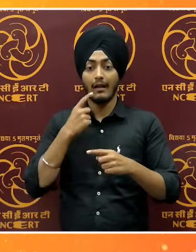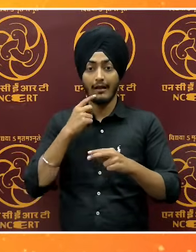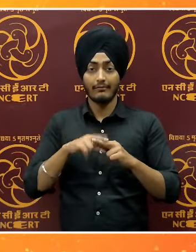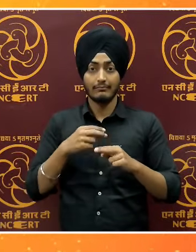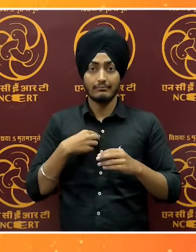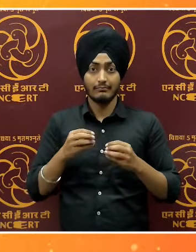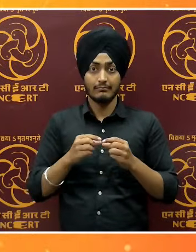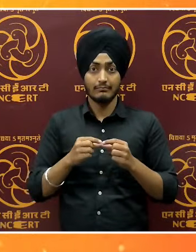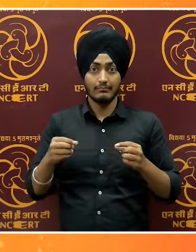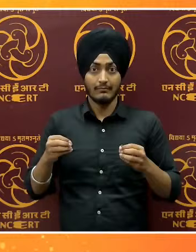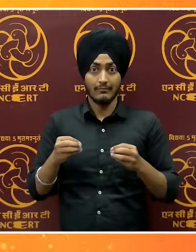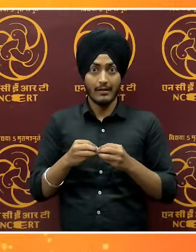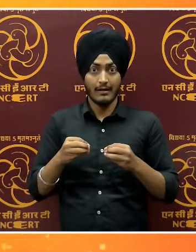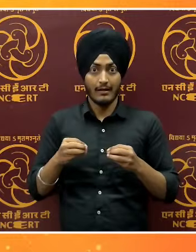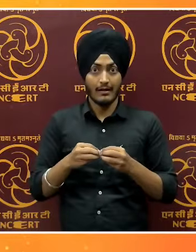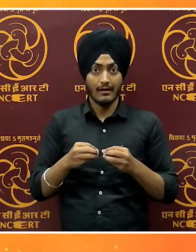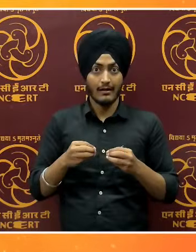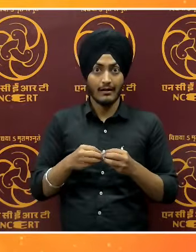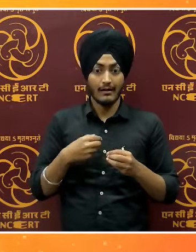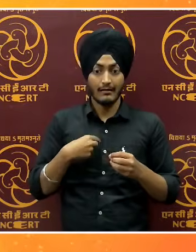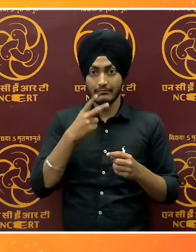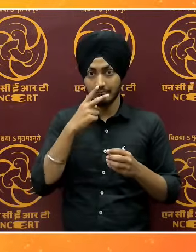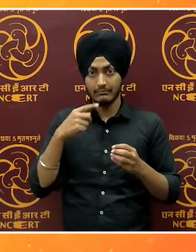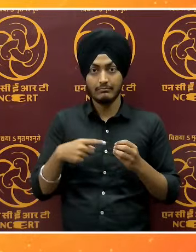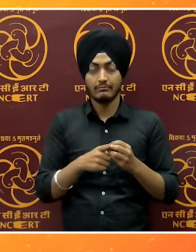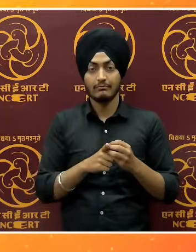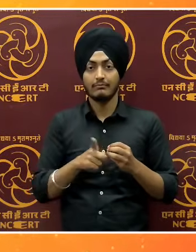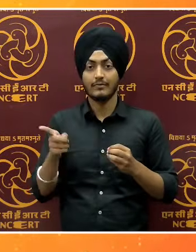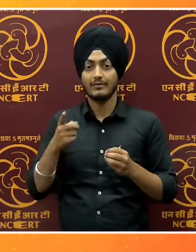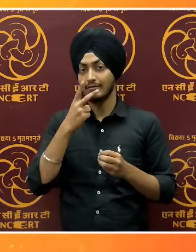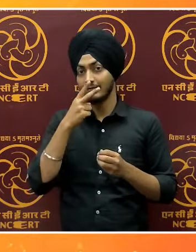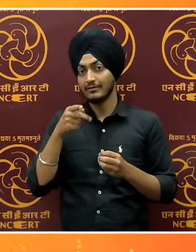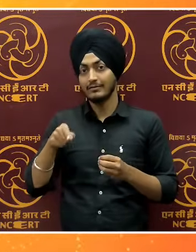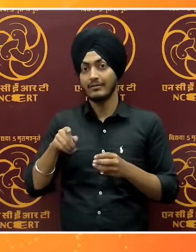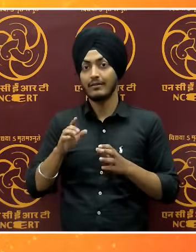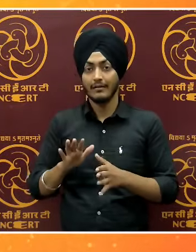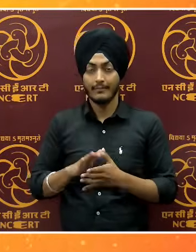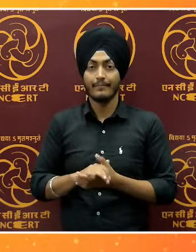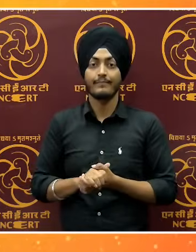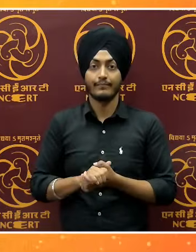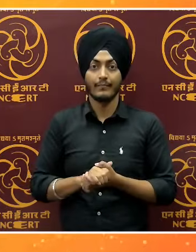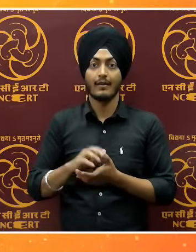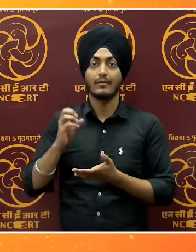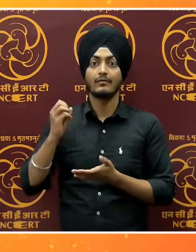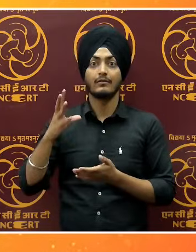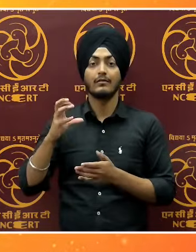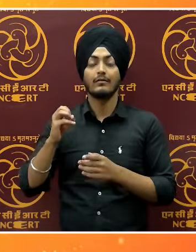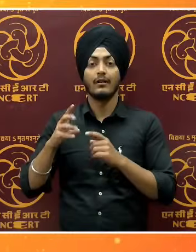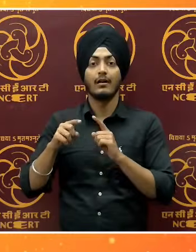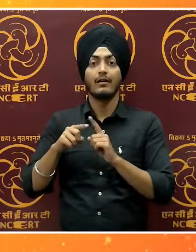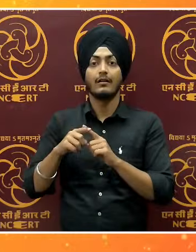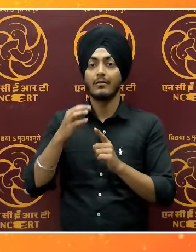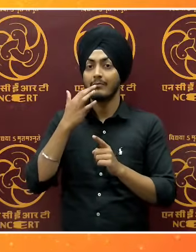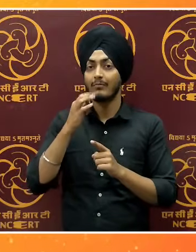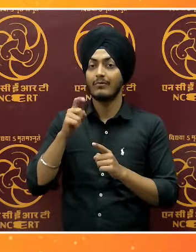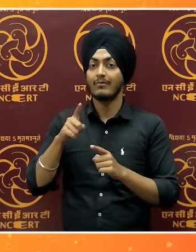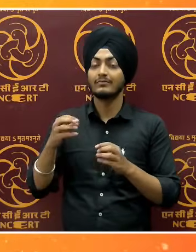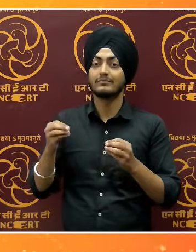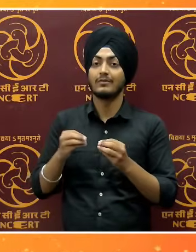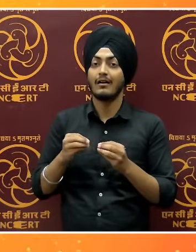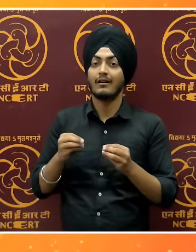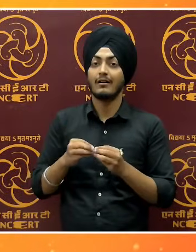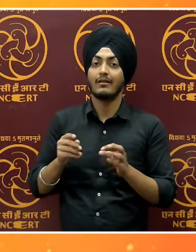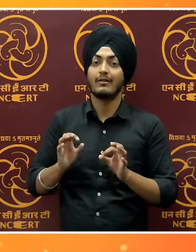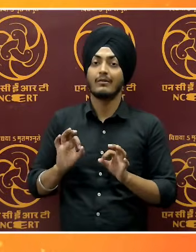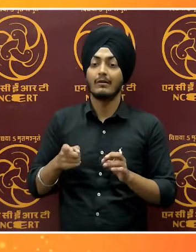this electron beam, it is deflected. You can see that. But light is not a charged particle. Light is